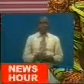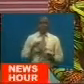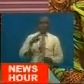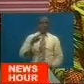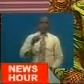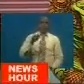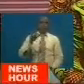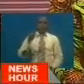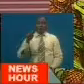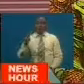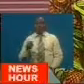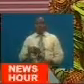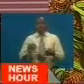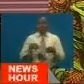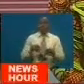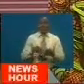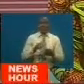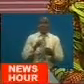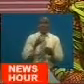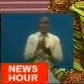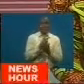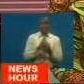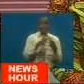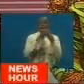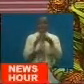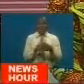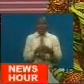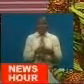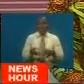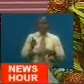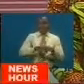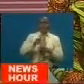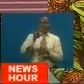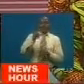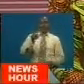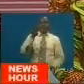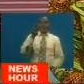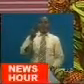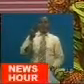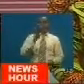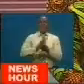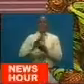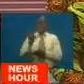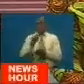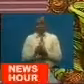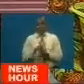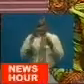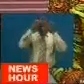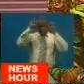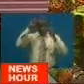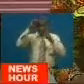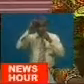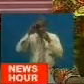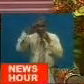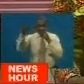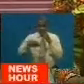In 2012, trade volume between the two countries had risen to $3.6 billion. President John